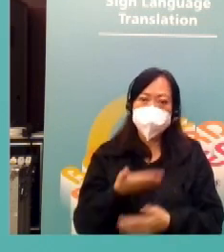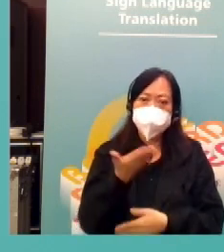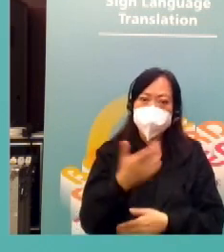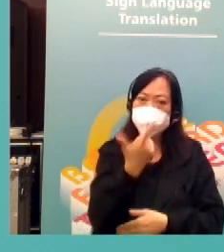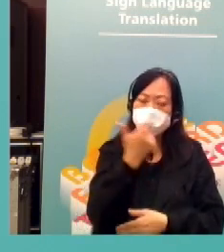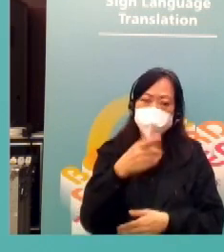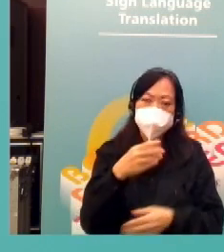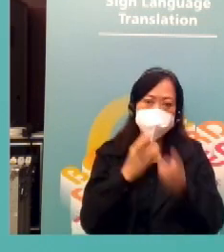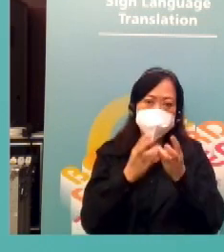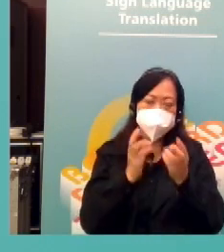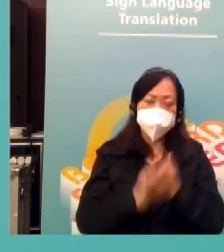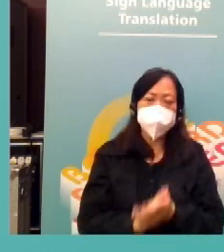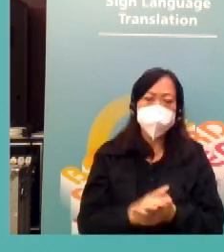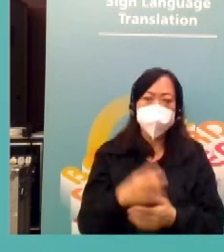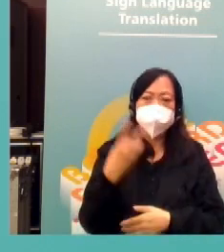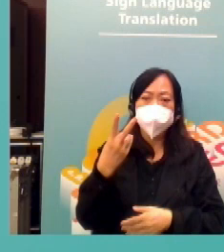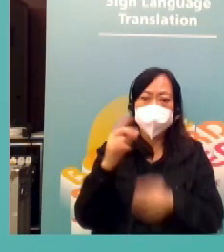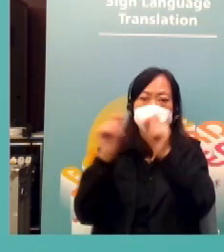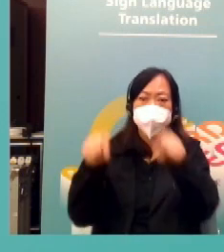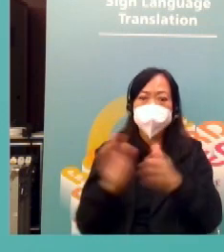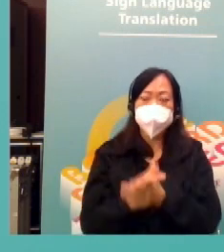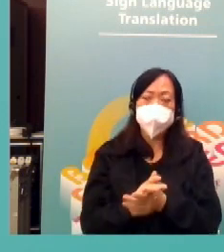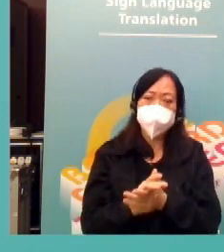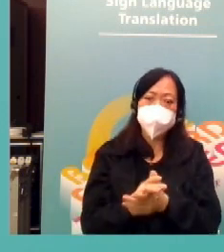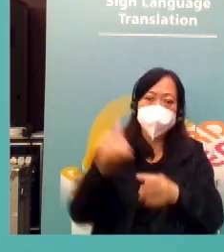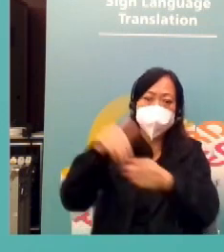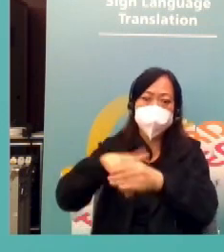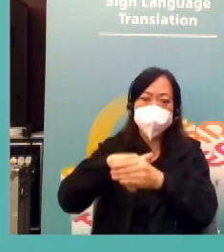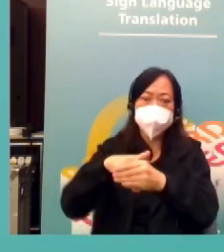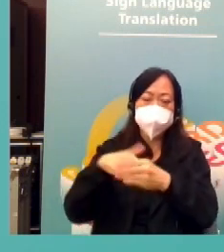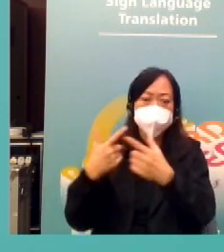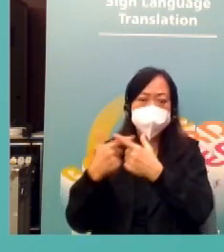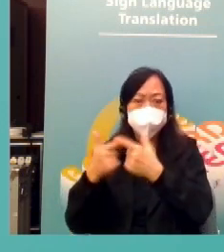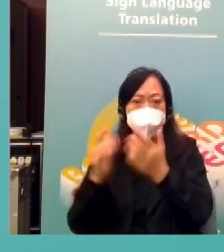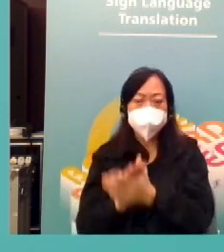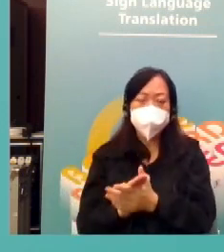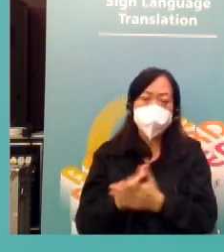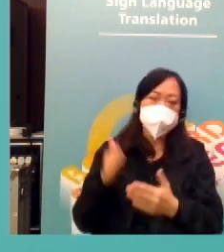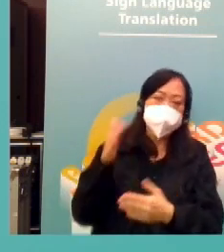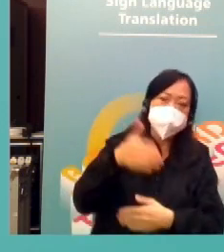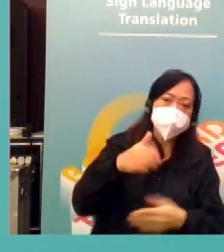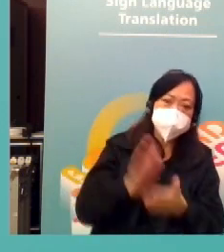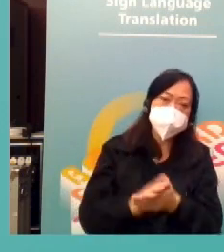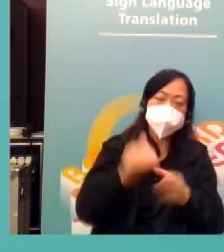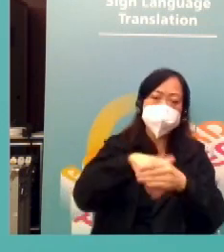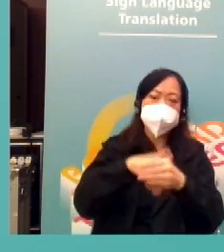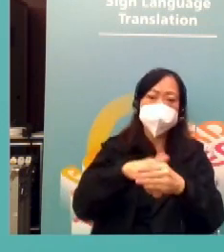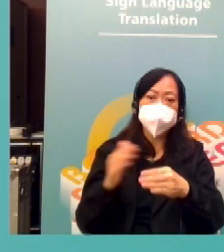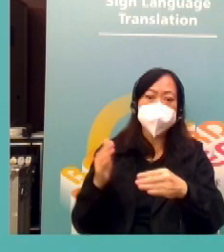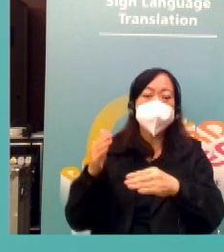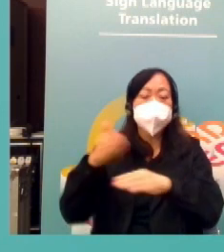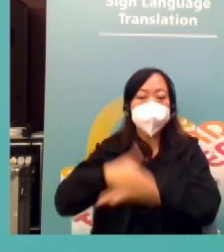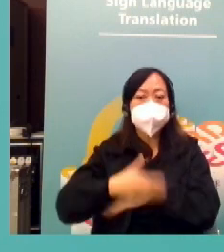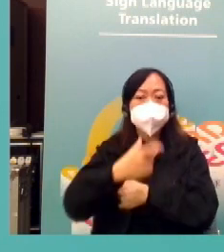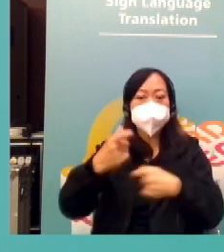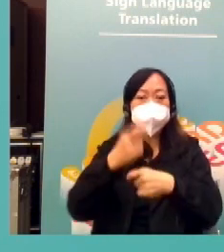your portfolio, right? So you could either invest directly into social enterprises or green businesses, and then you could also